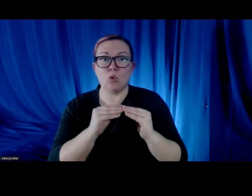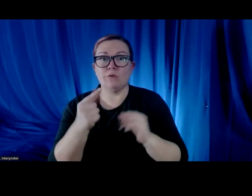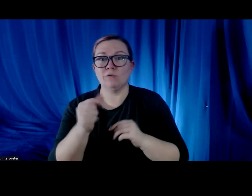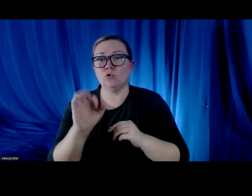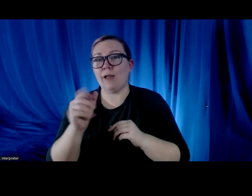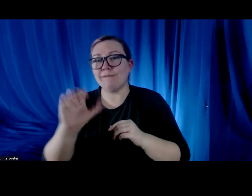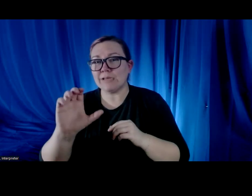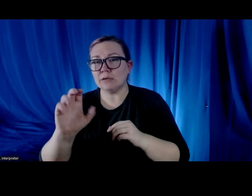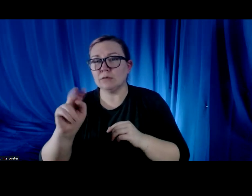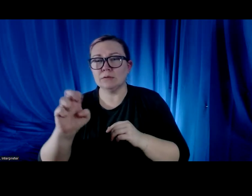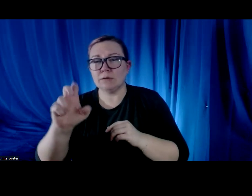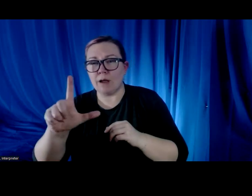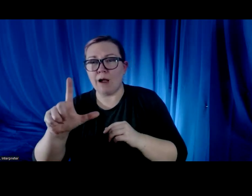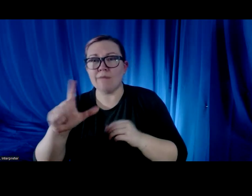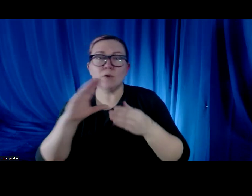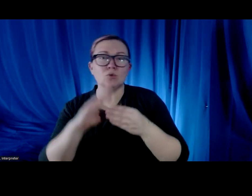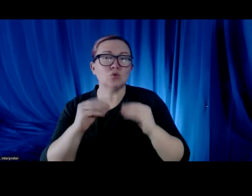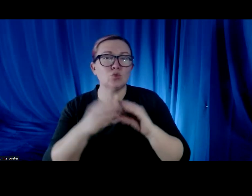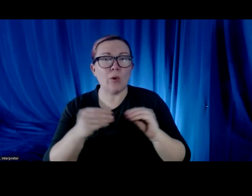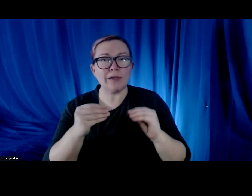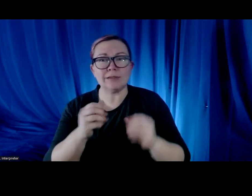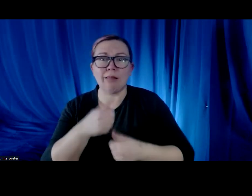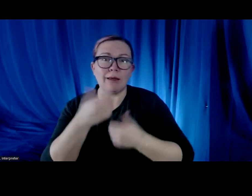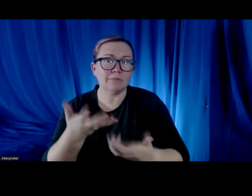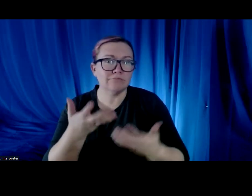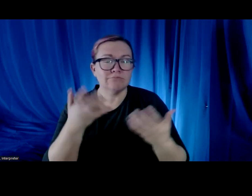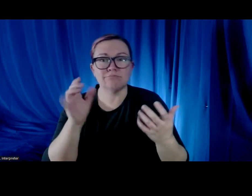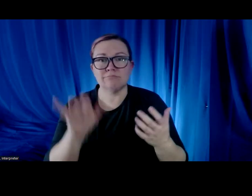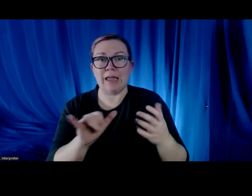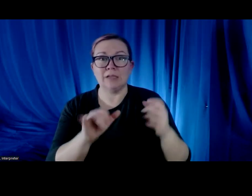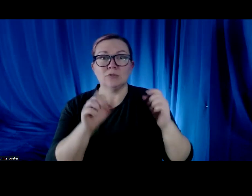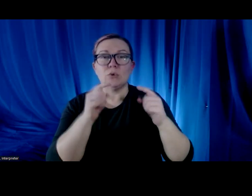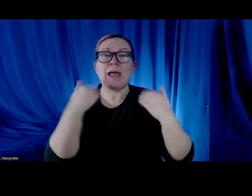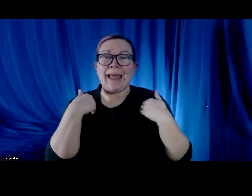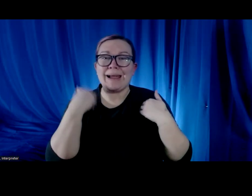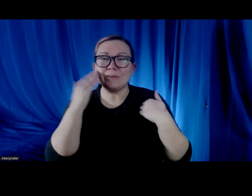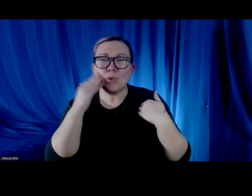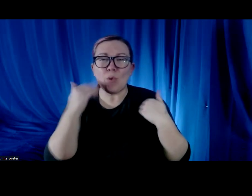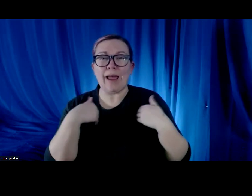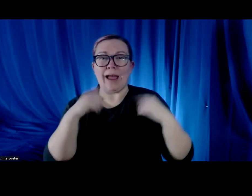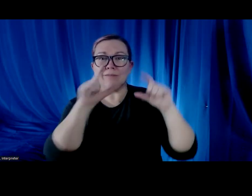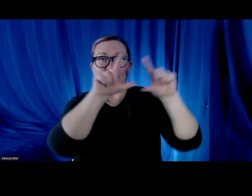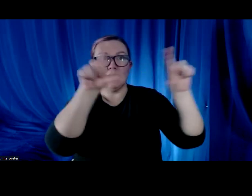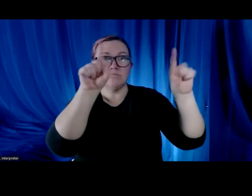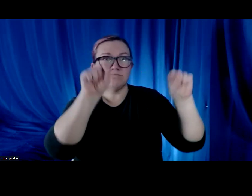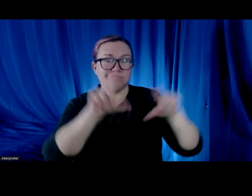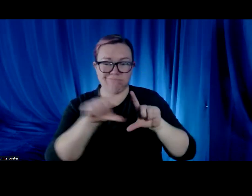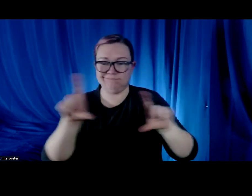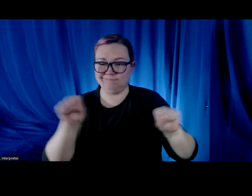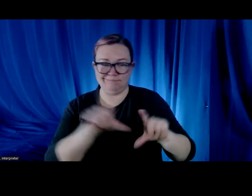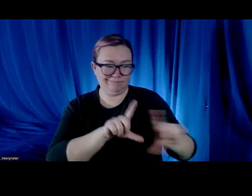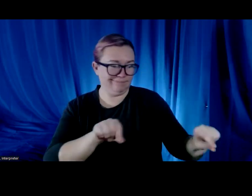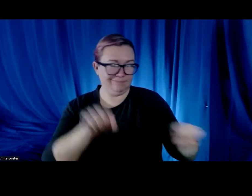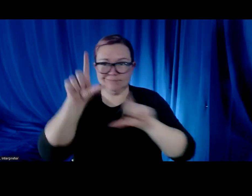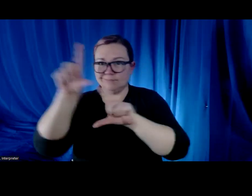storytelling or narrative Yeah, where you could create kind of like, those typical comic book cells that might yeah. be interspersed across